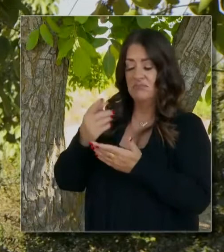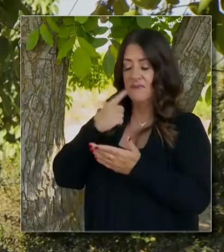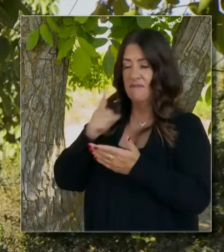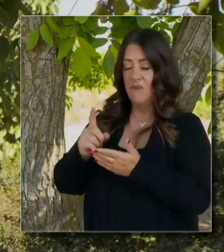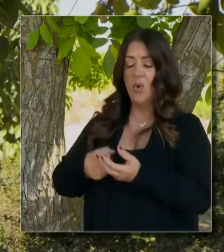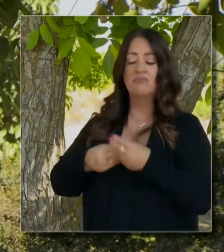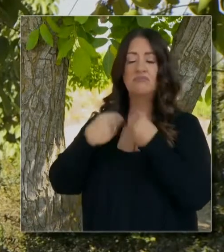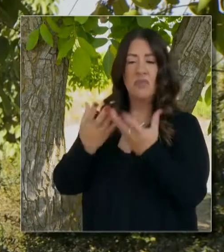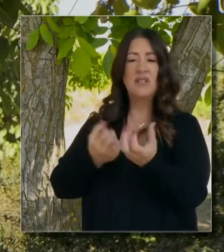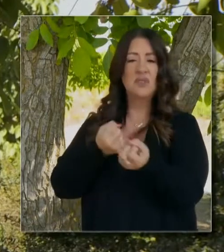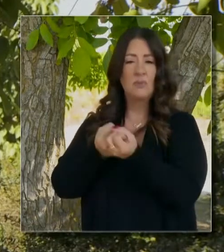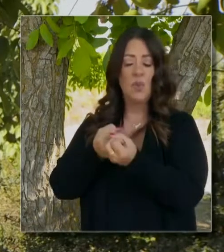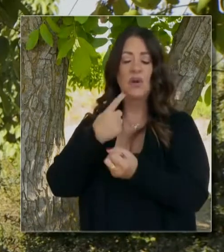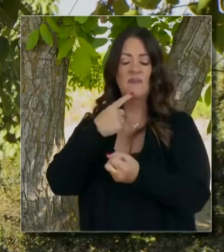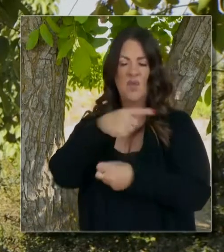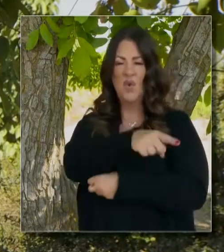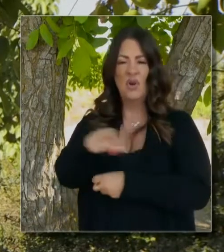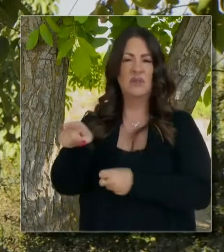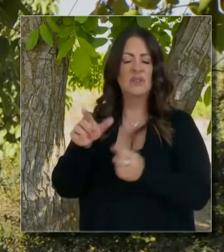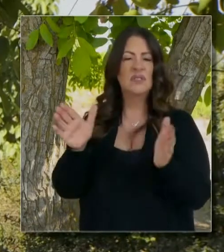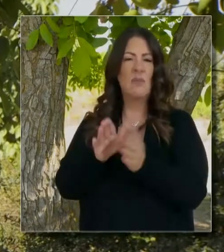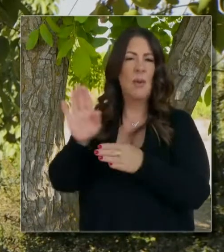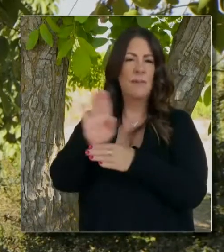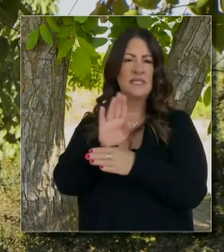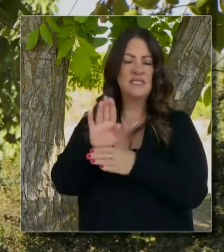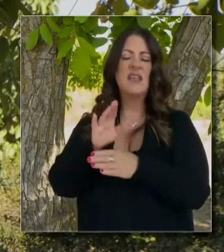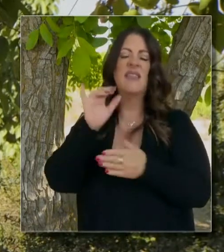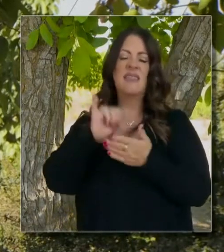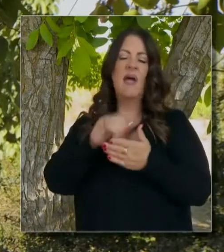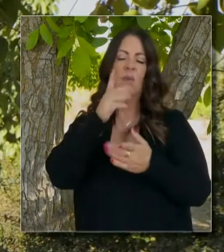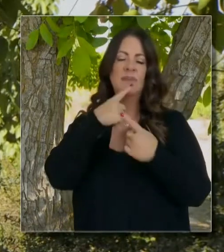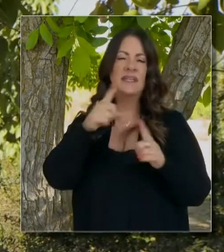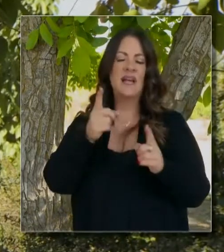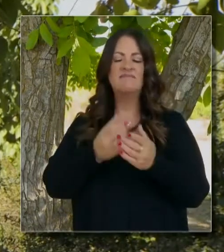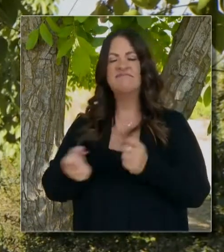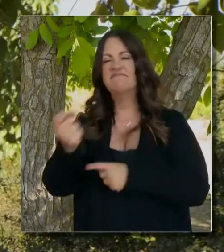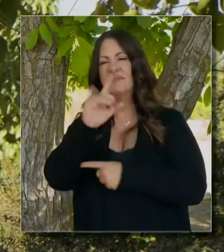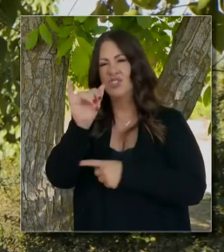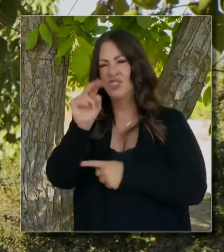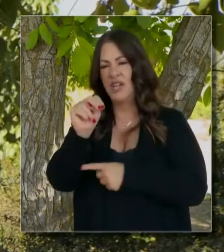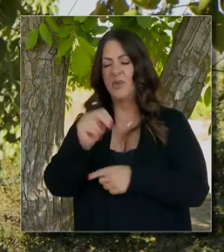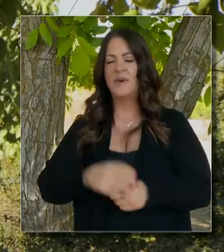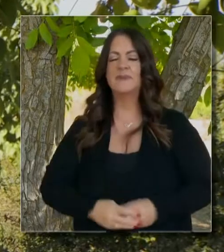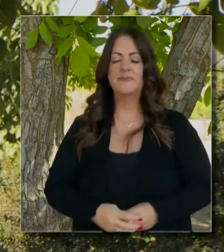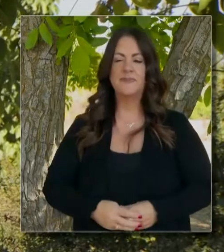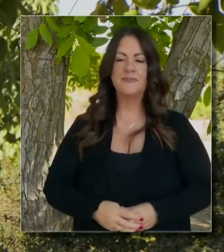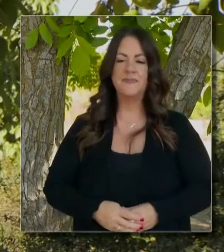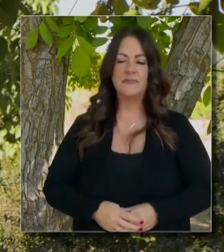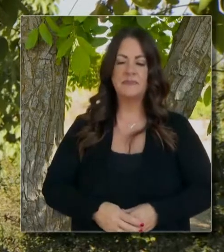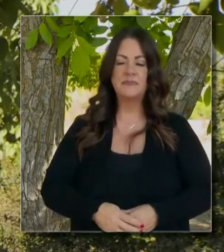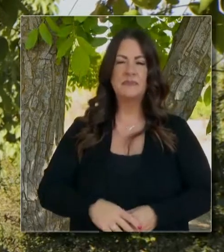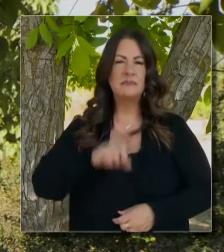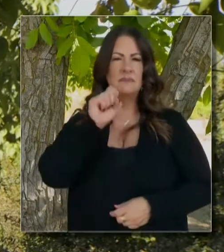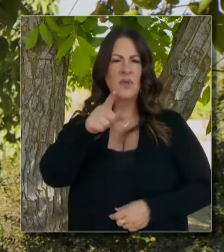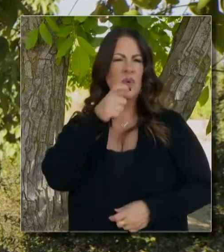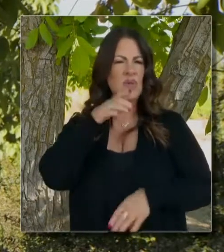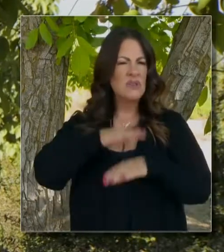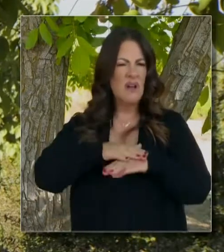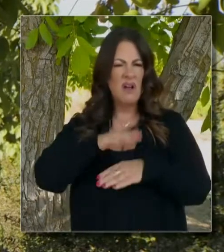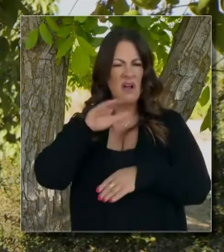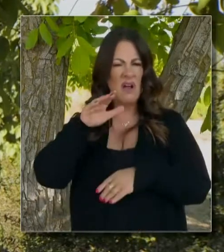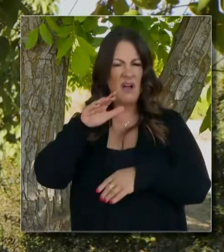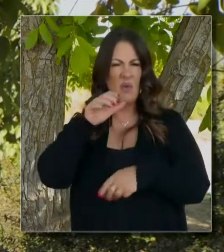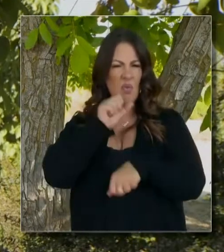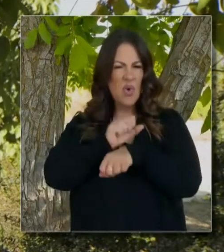business support coming into January in the next legislative session. Sorry, Governor, could you clarify who is on that task force you just mentioned,